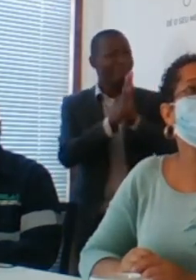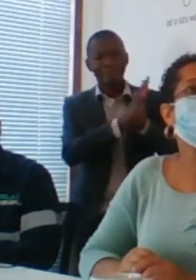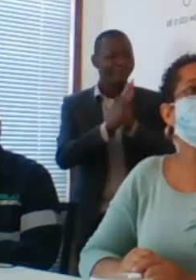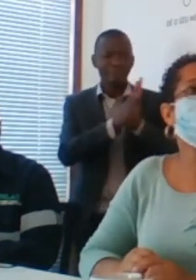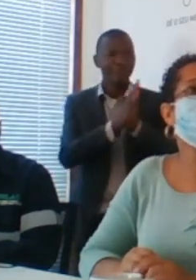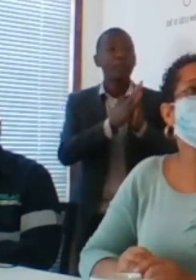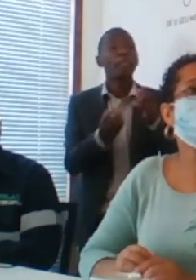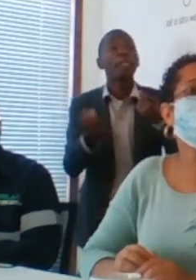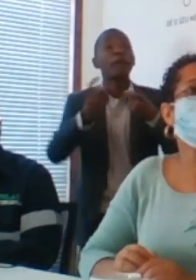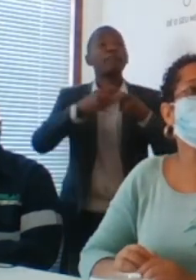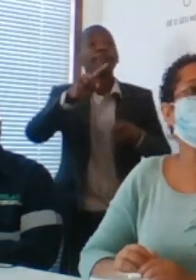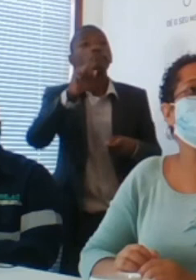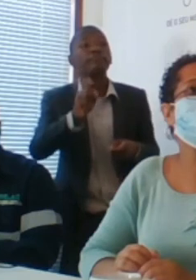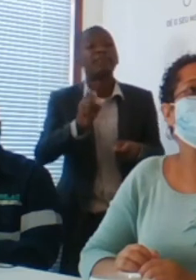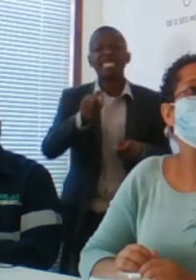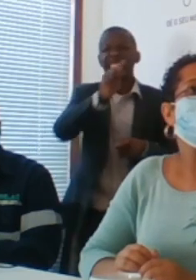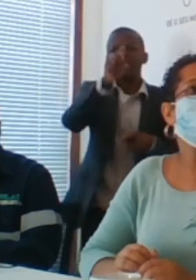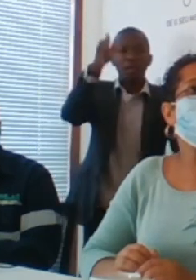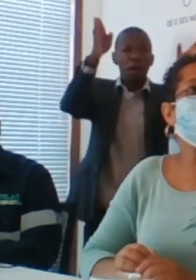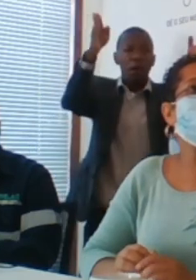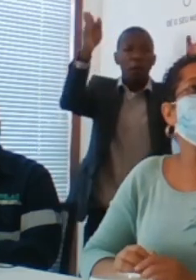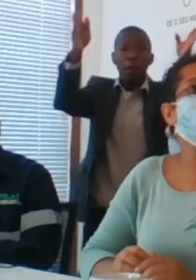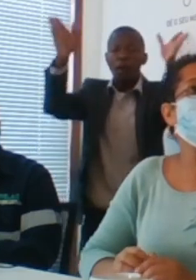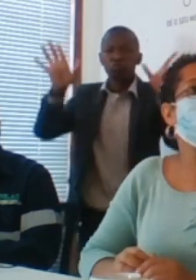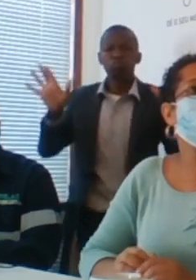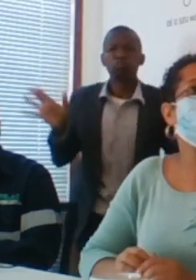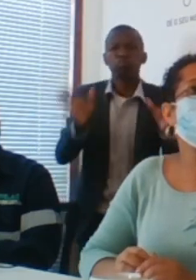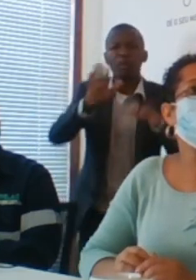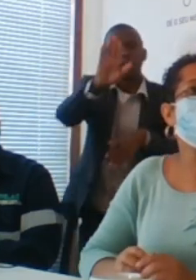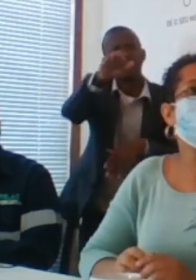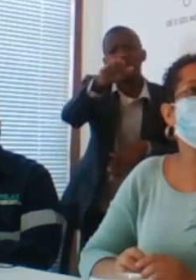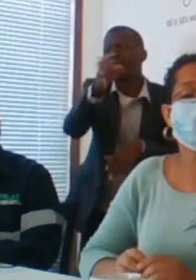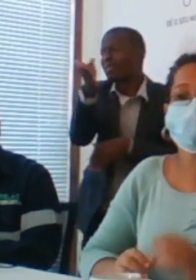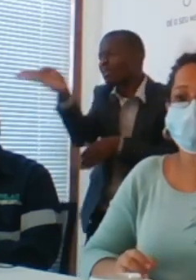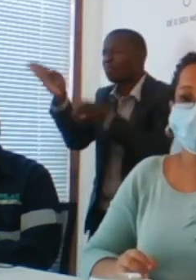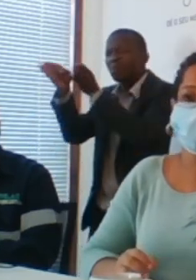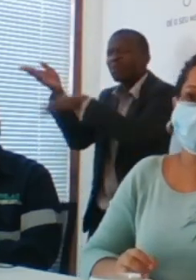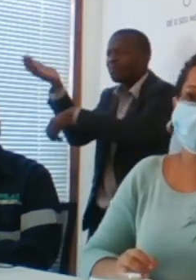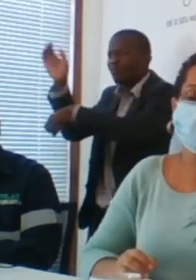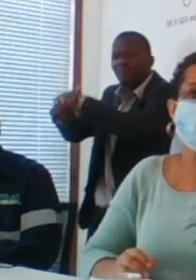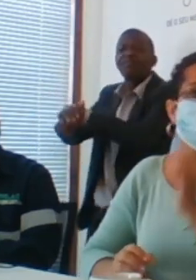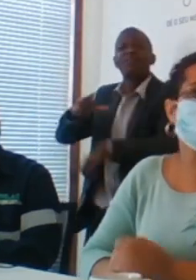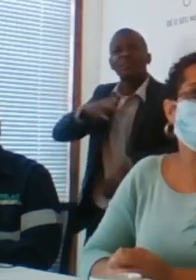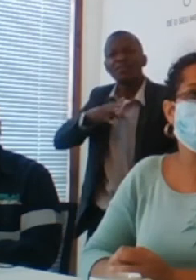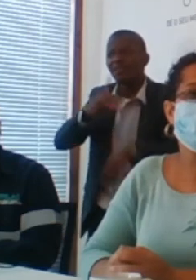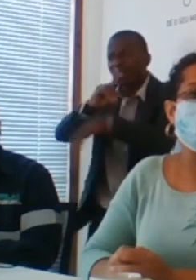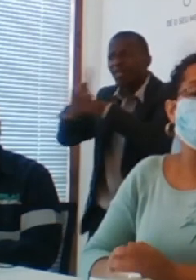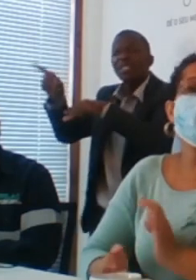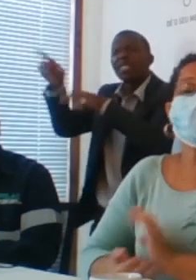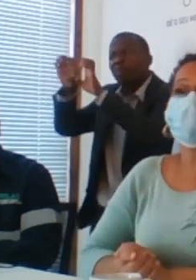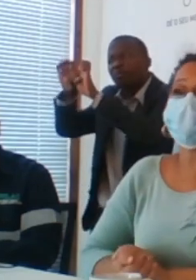how can we sensitize companies to include these amazing talents into